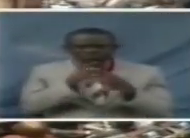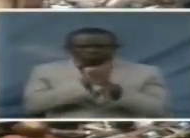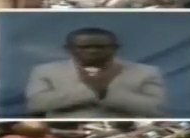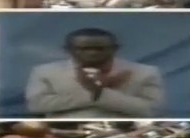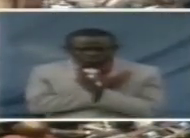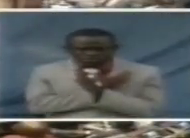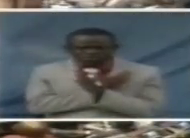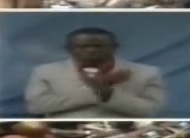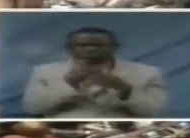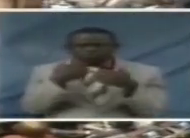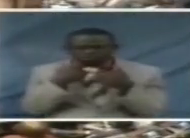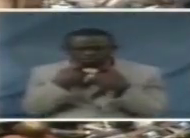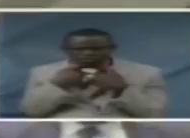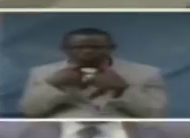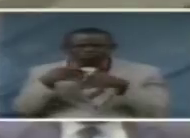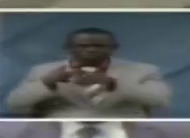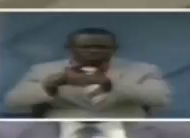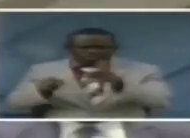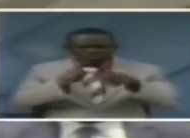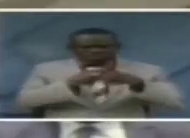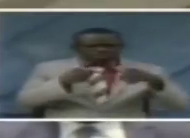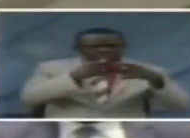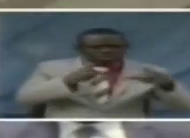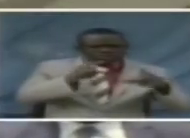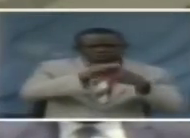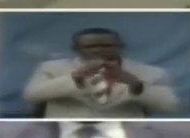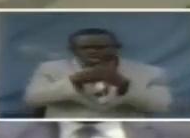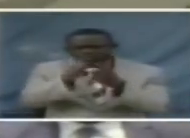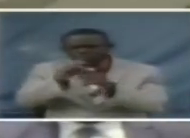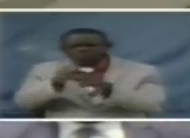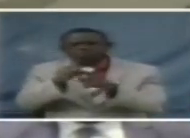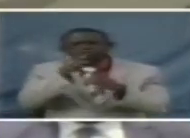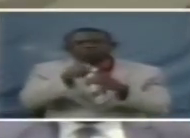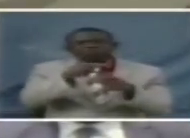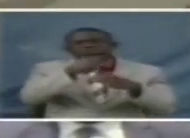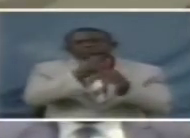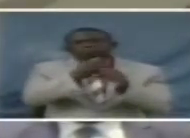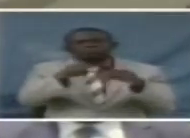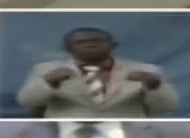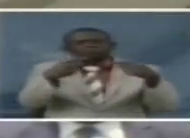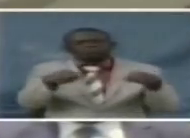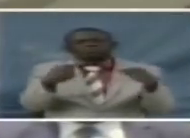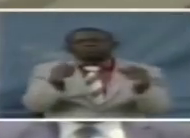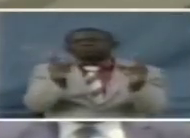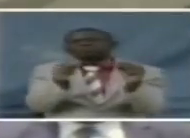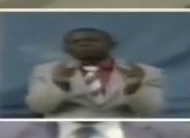to translate diversity into adversity.